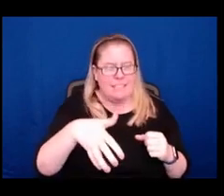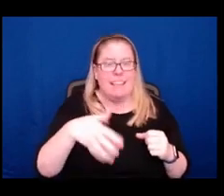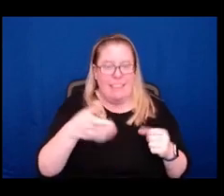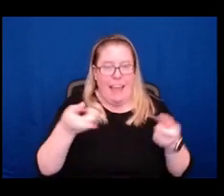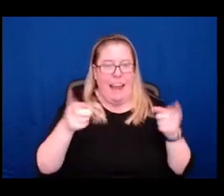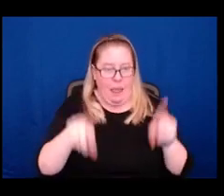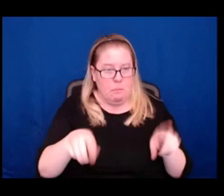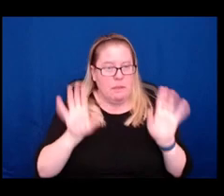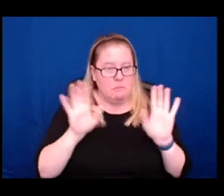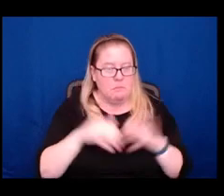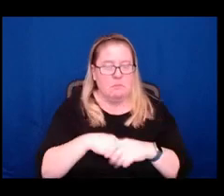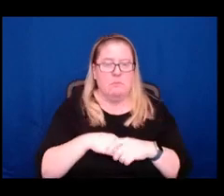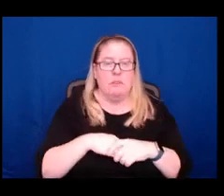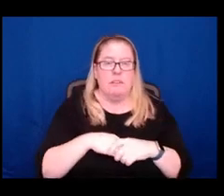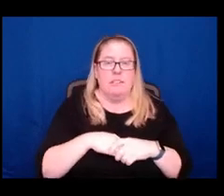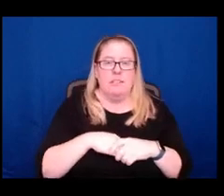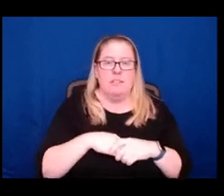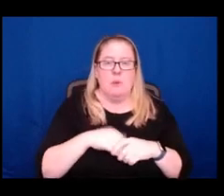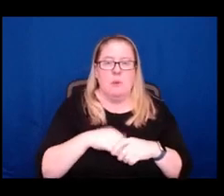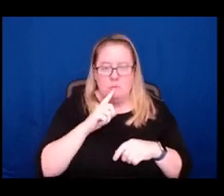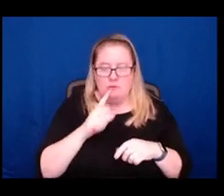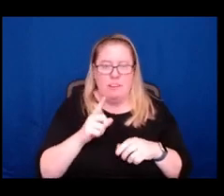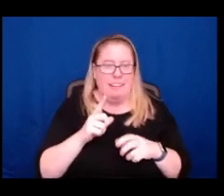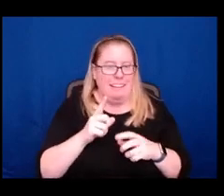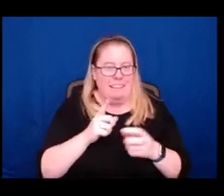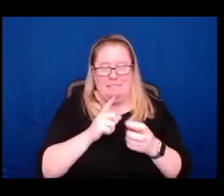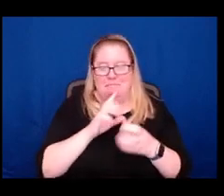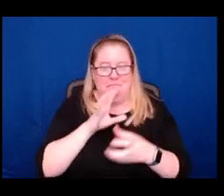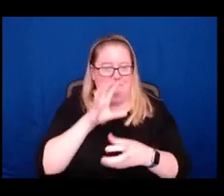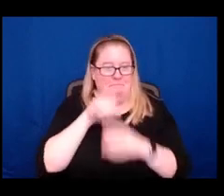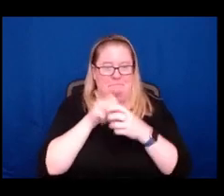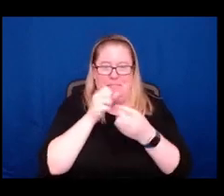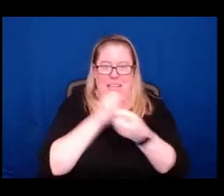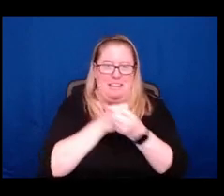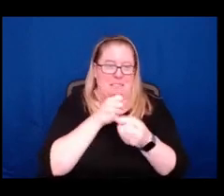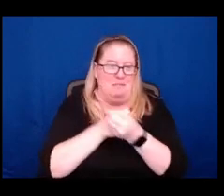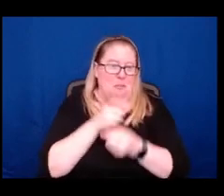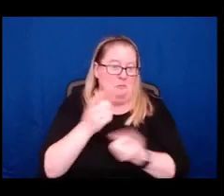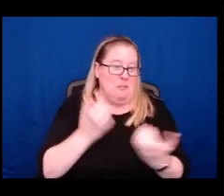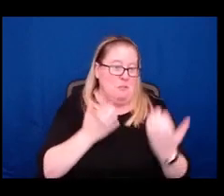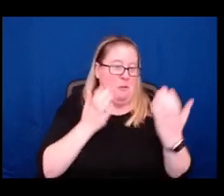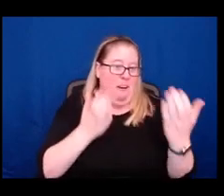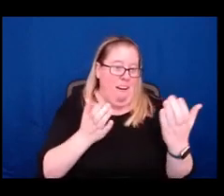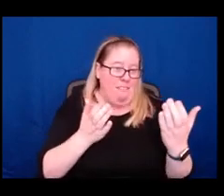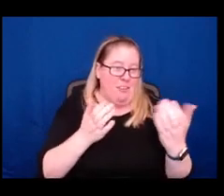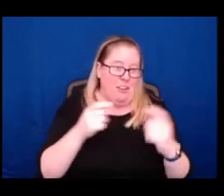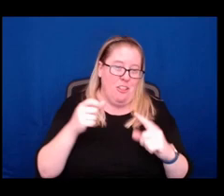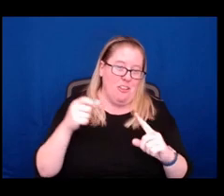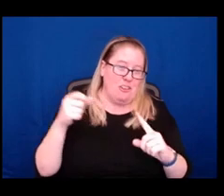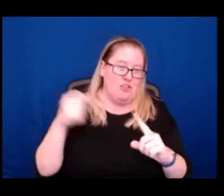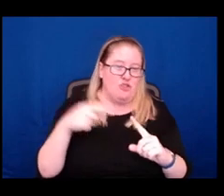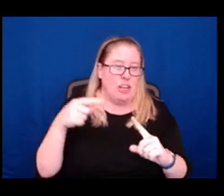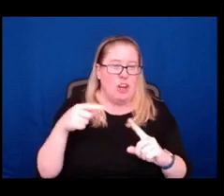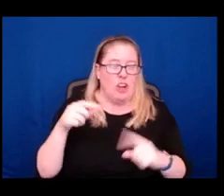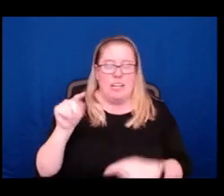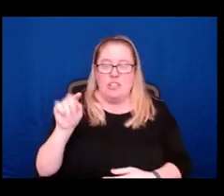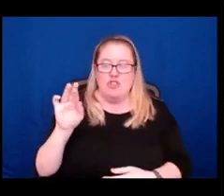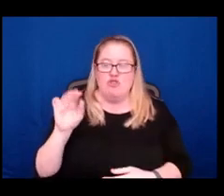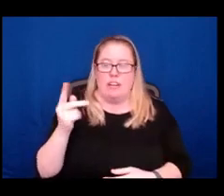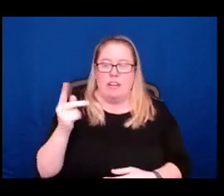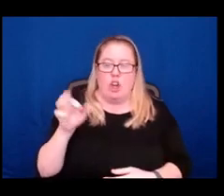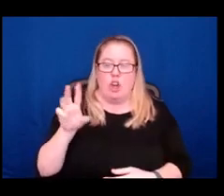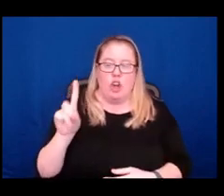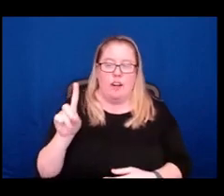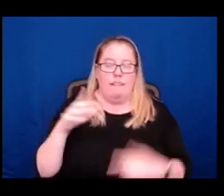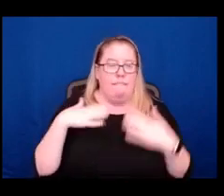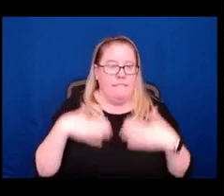And so I'm definitely all on board with what it is that you offer through Triggered physical therapy. And you could have